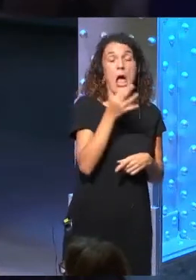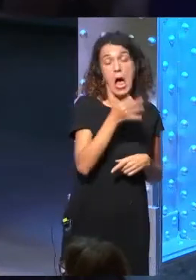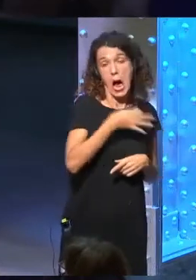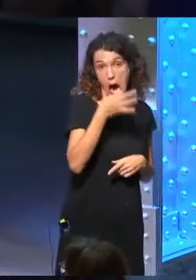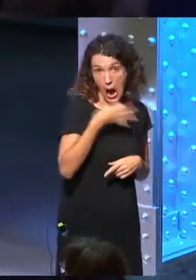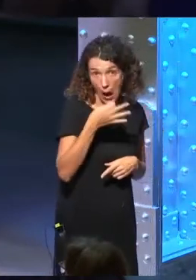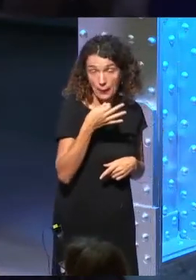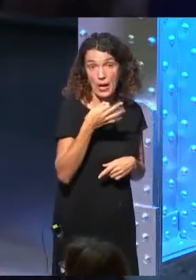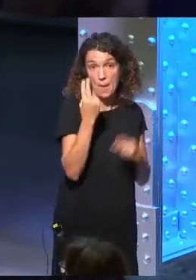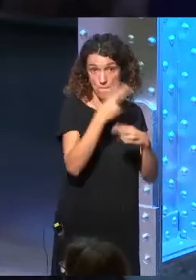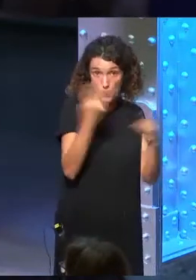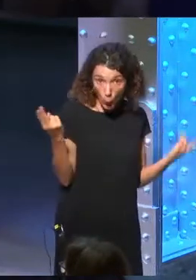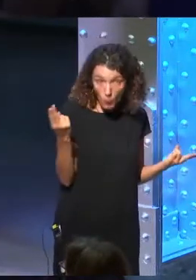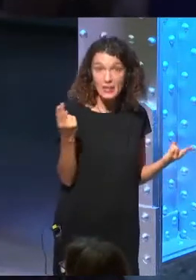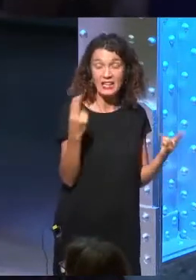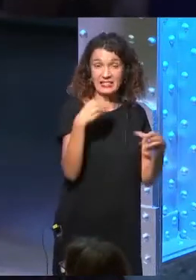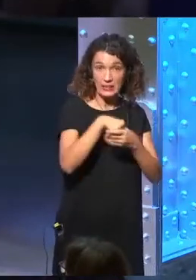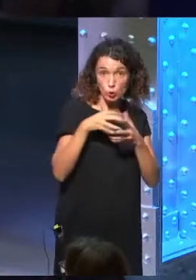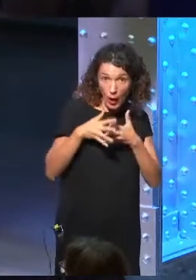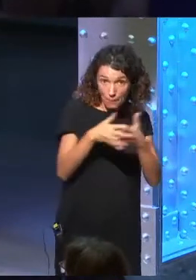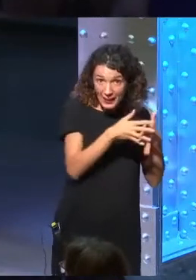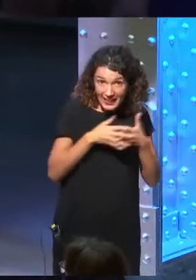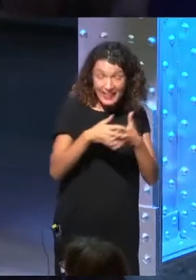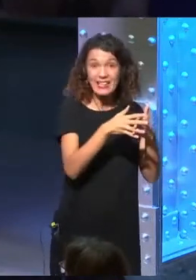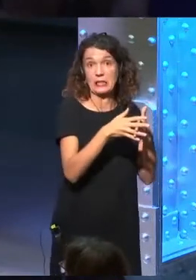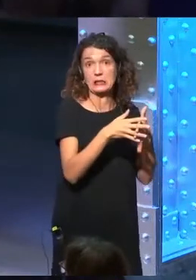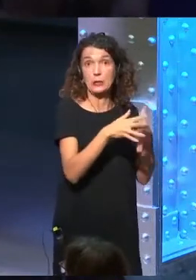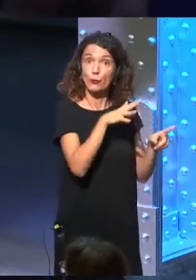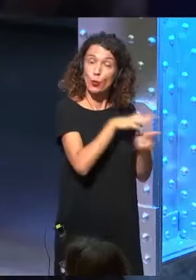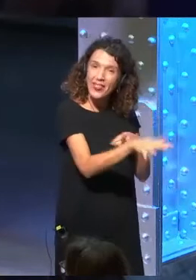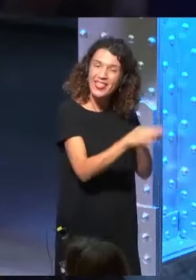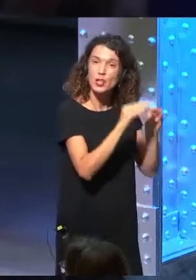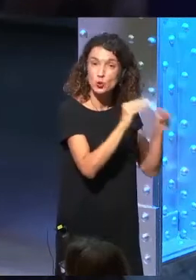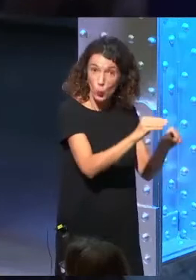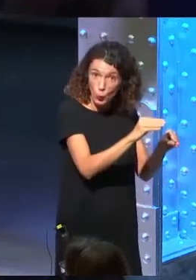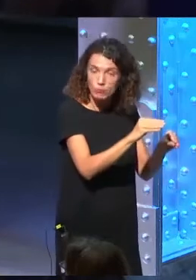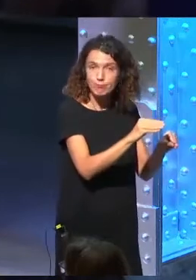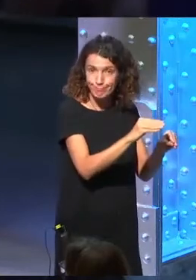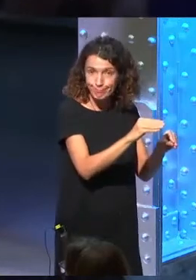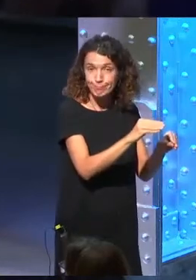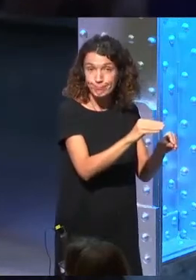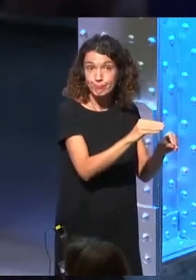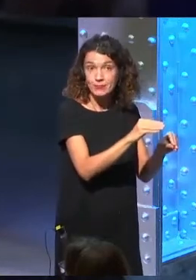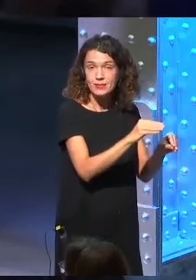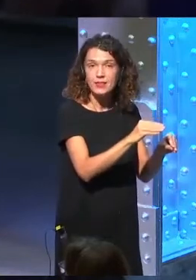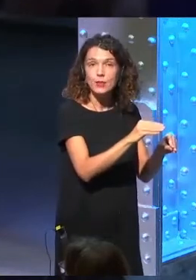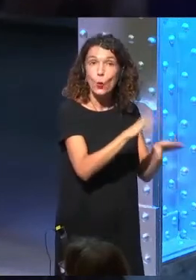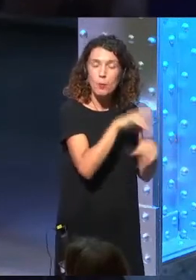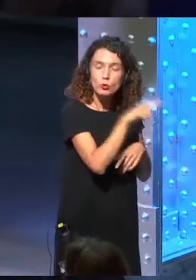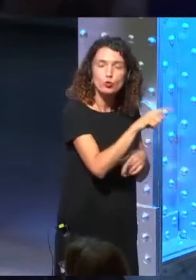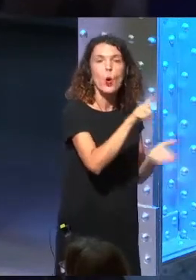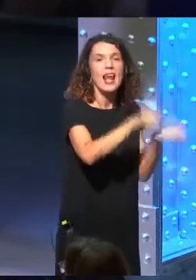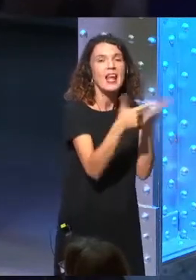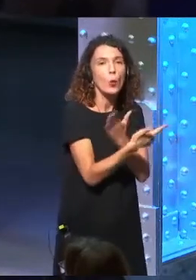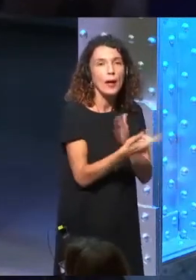language risks becoming a generalized mumble or jumble, a